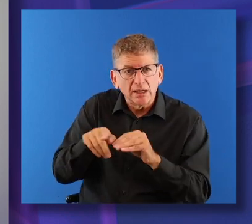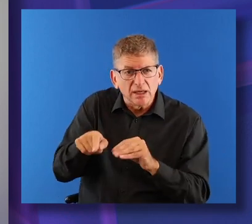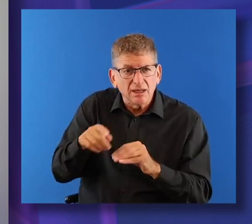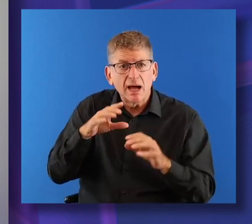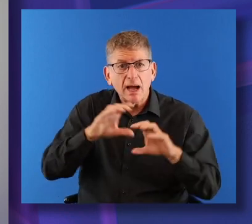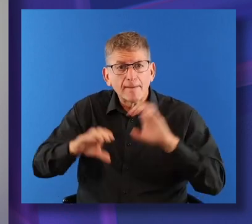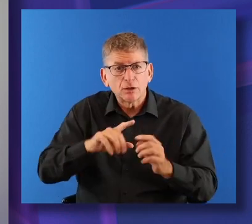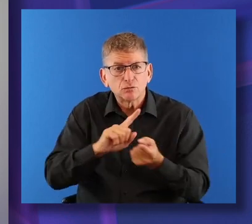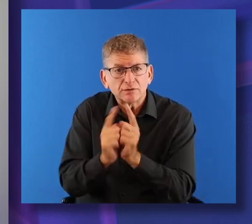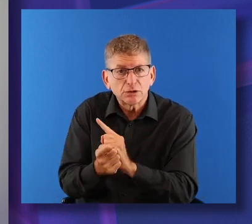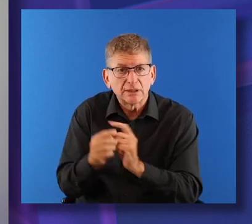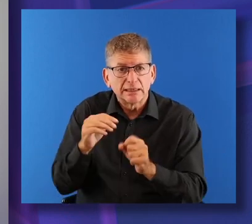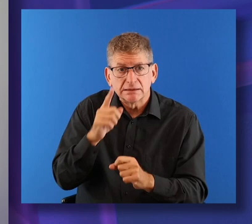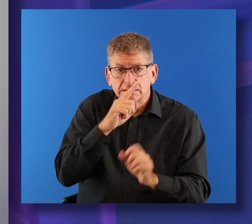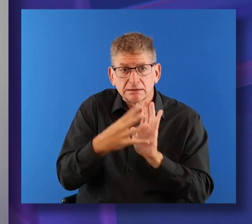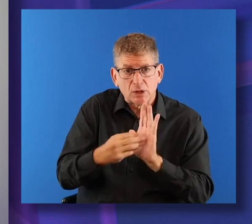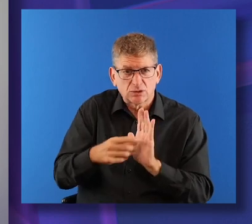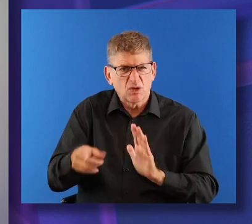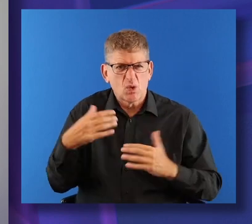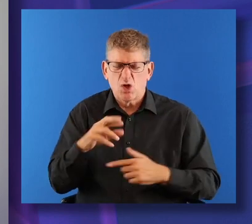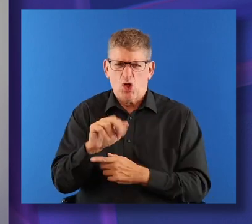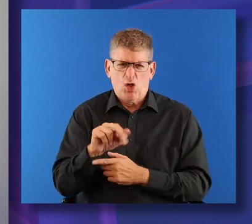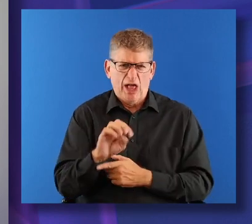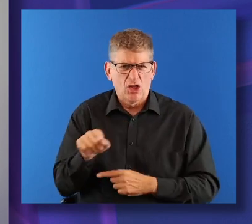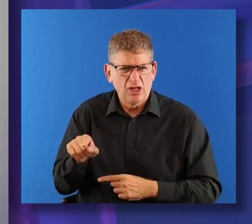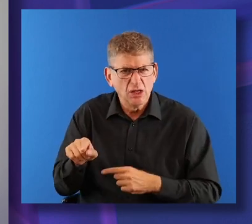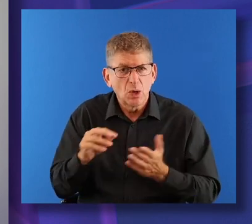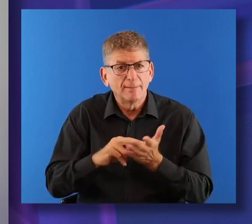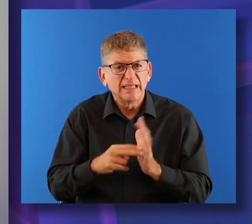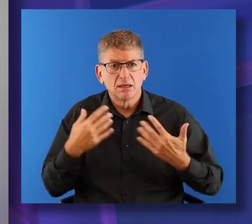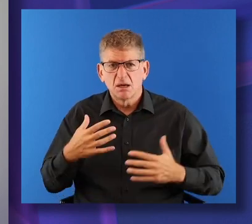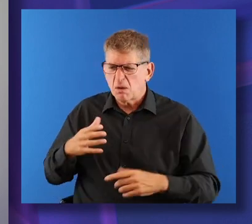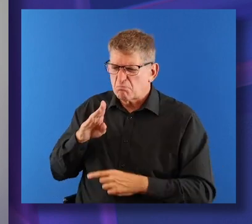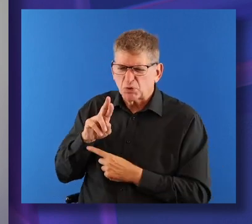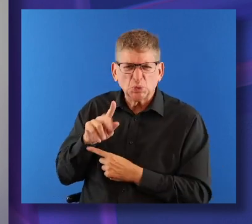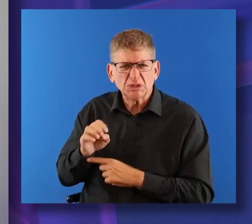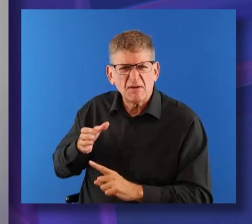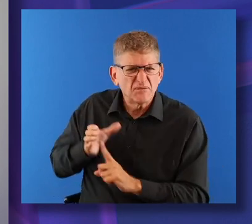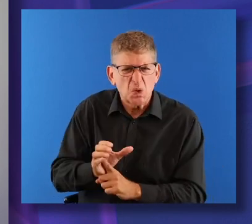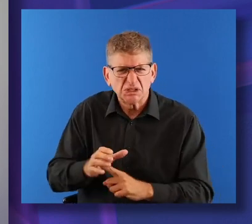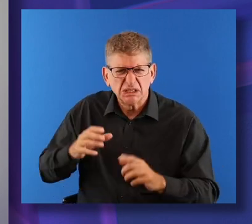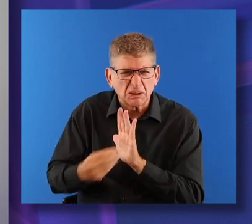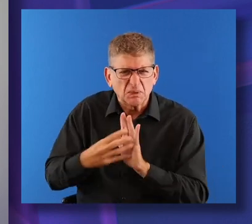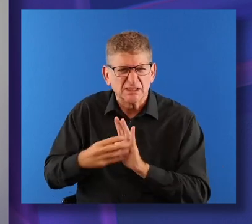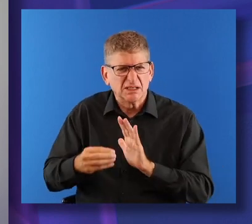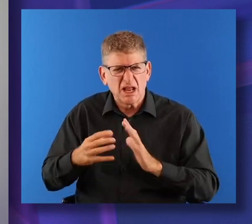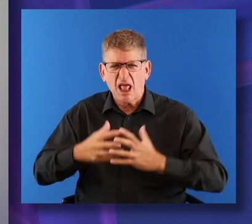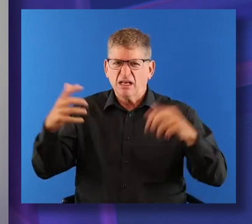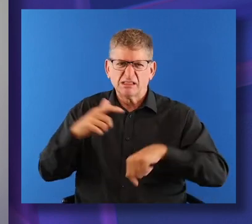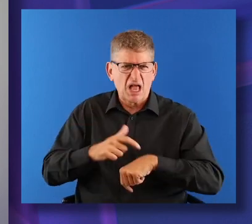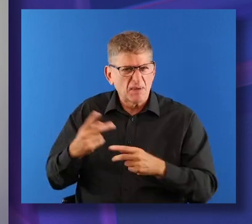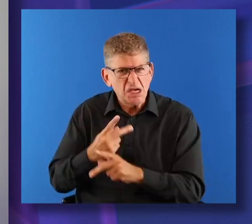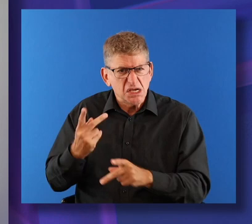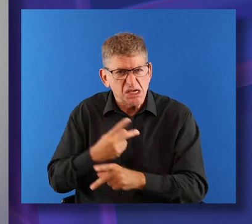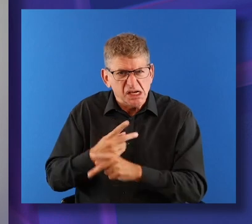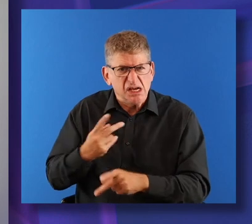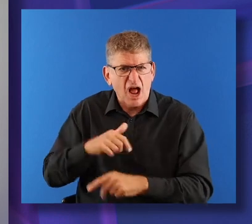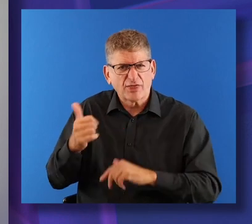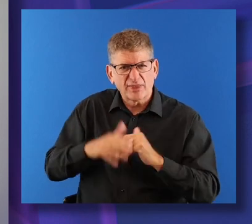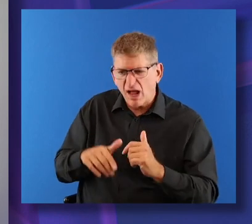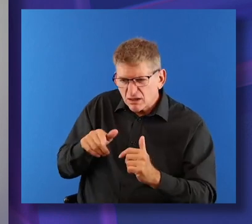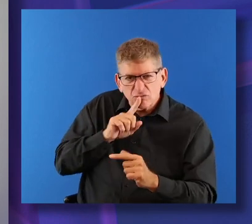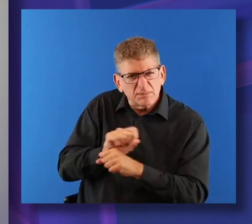event. And this is where deep learning and reinforcement learning can aid in steering simulations in order to more frequently sample simulation pathways